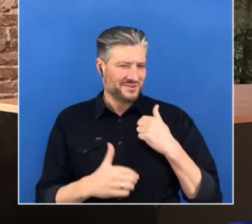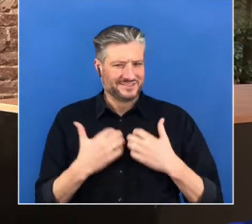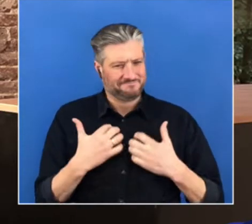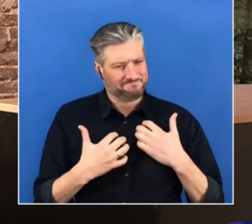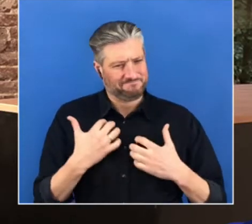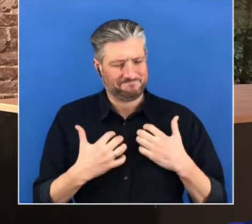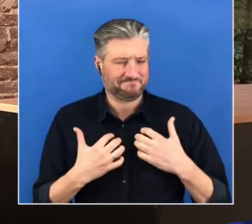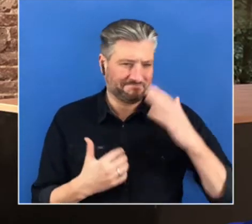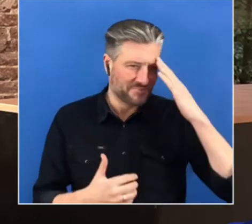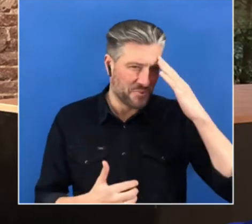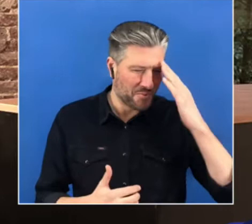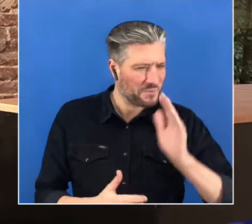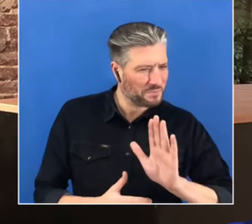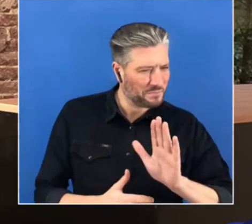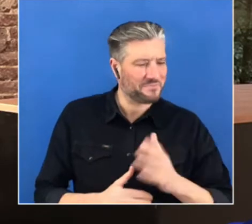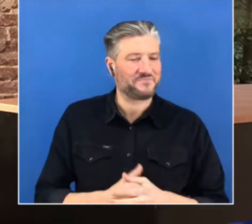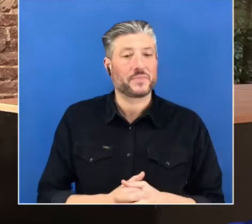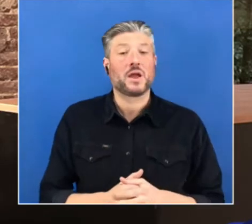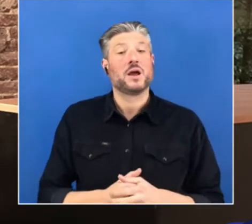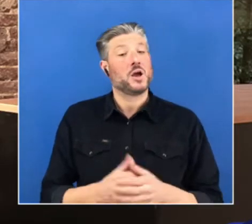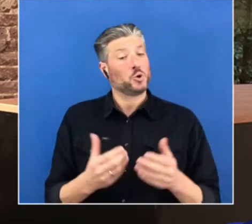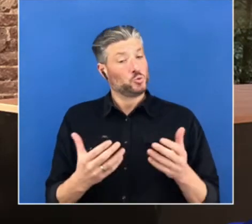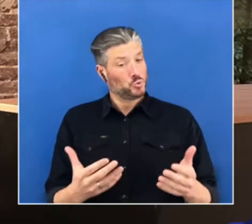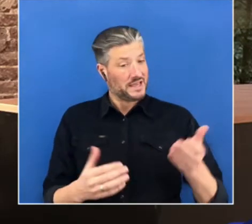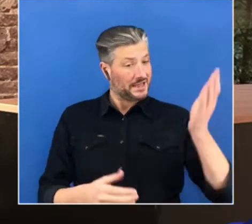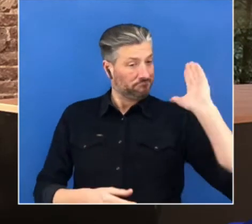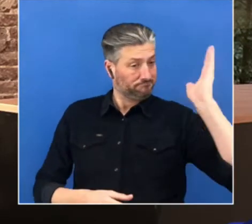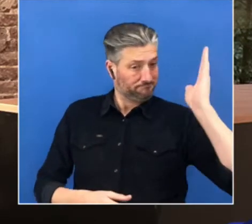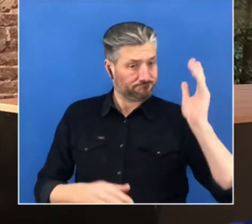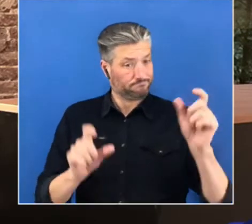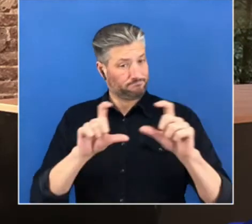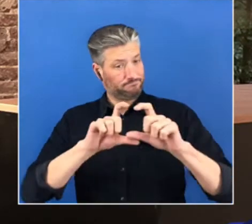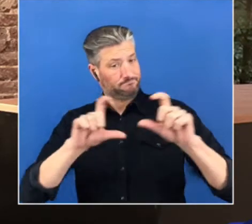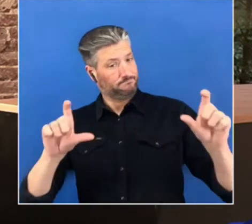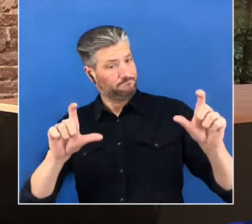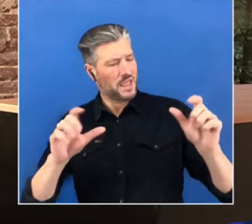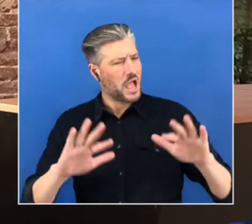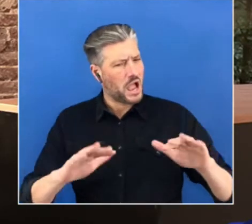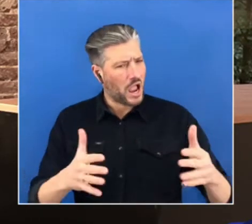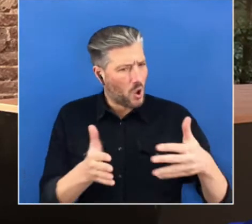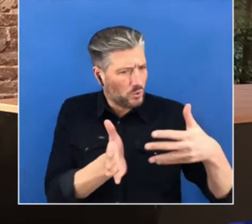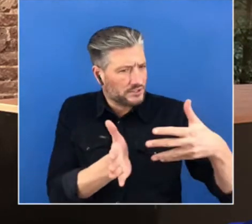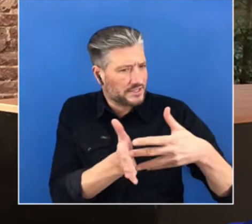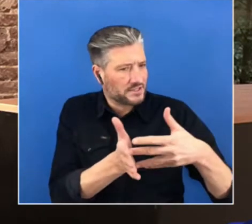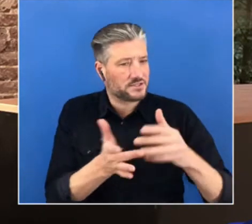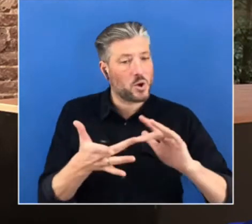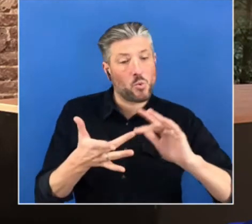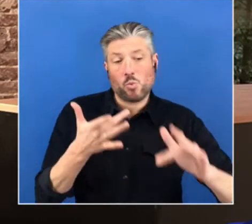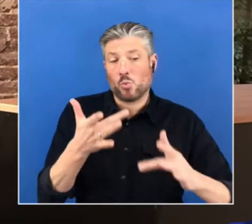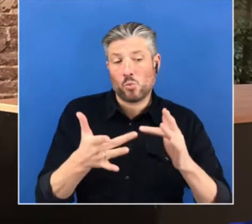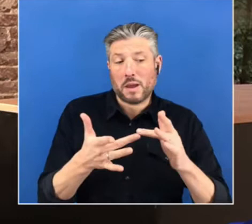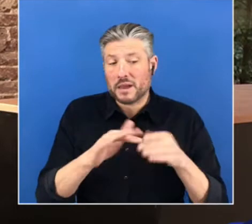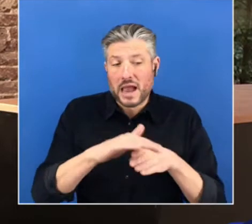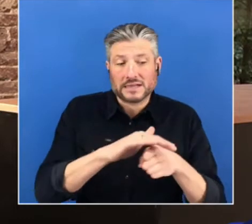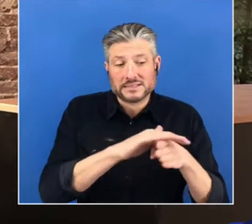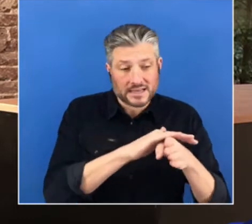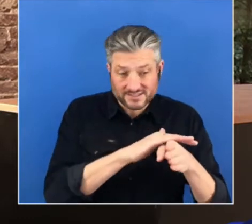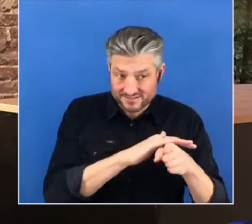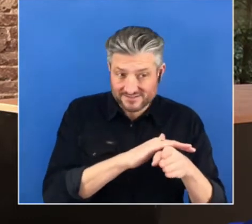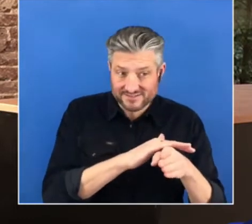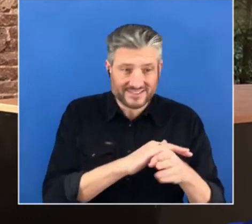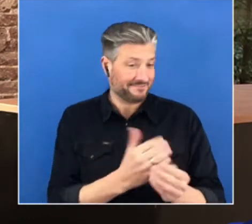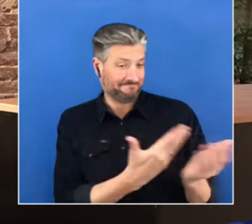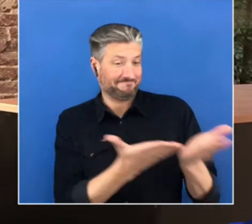talk about testing web accessibility. If you're ready, you can go ahead and take it away.